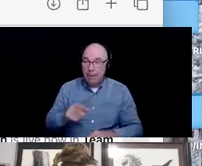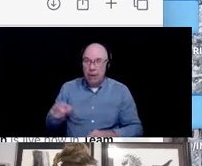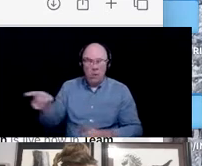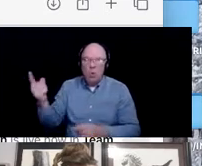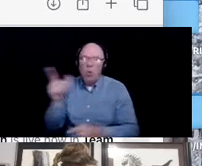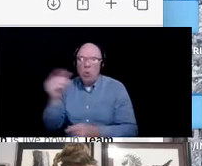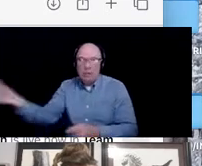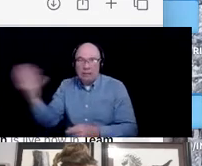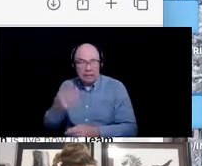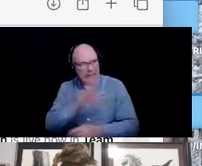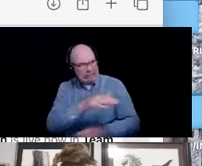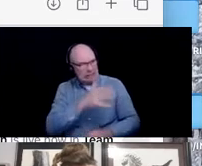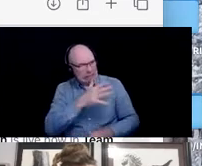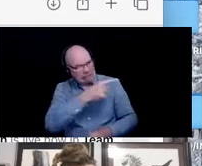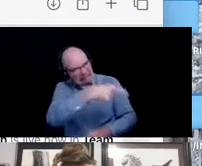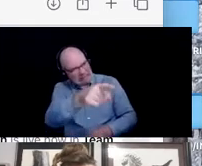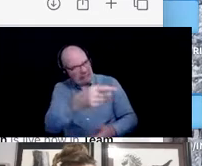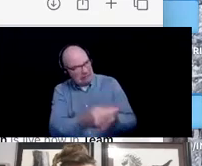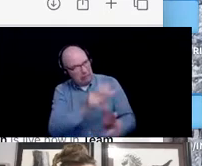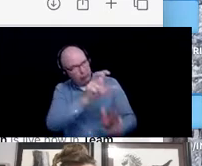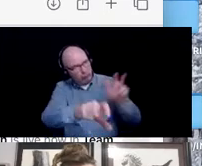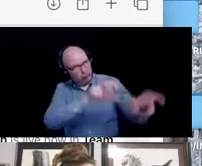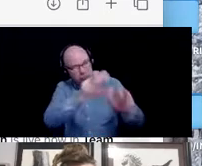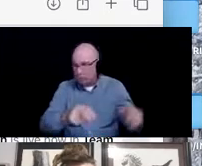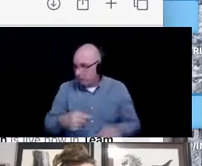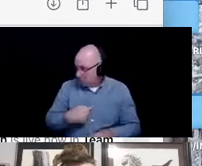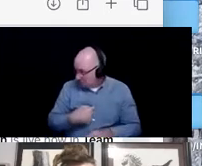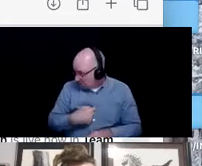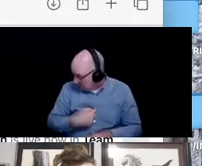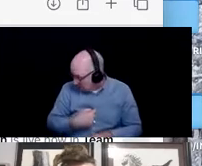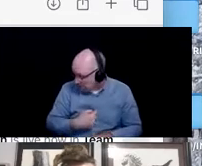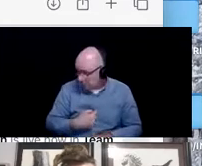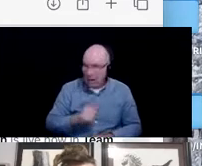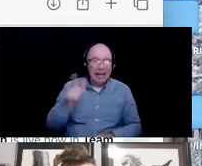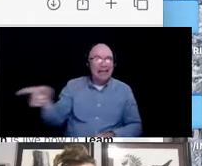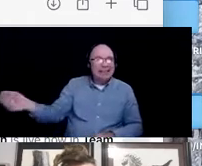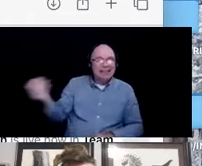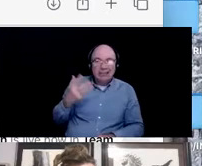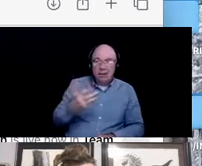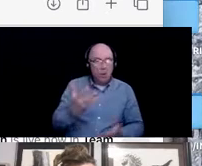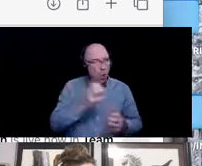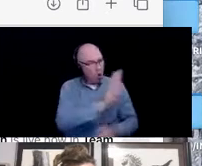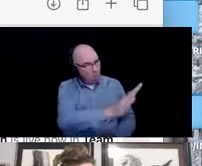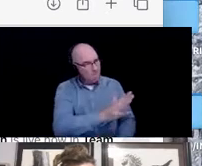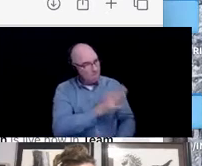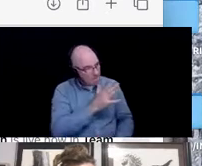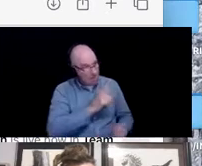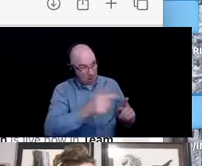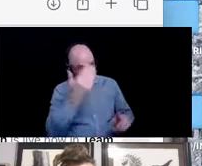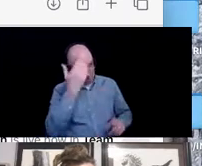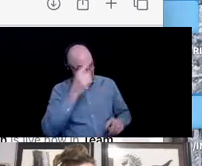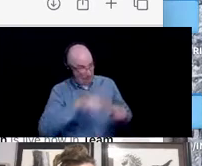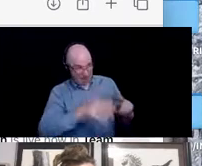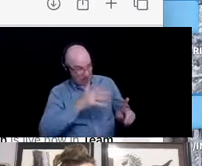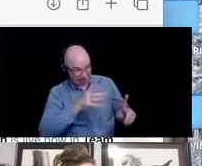your mom to events. She wanted my mom to run with this business. She told me later, I really wanted your mom, but I knew that I couldn't